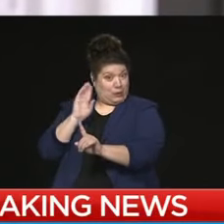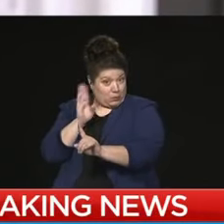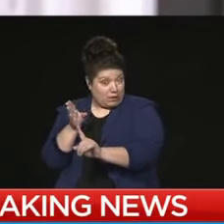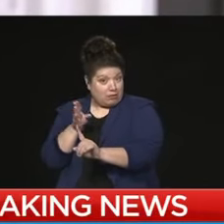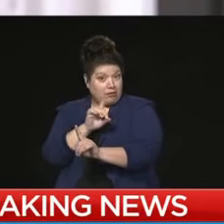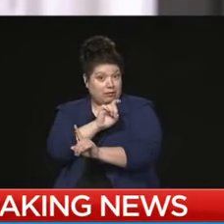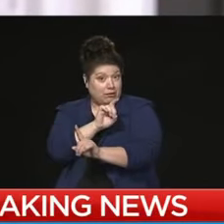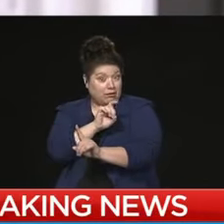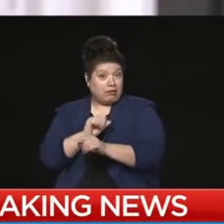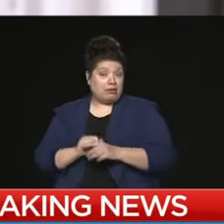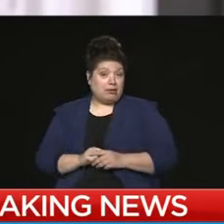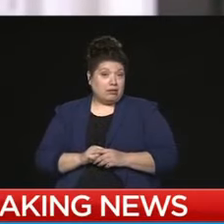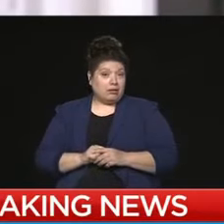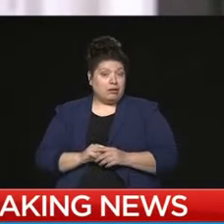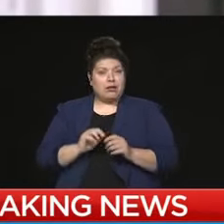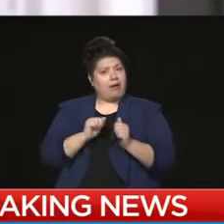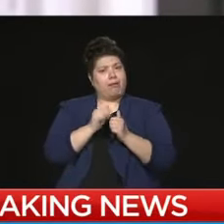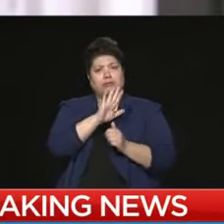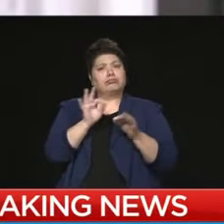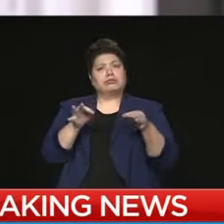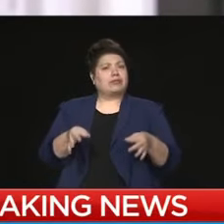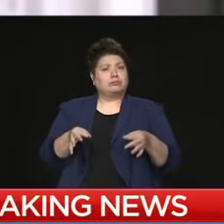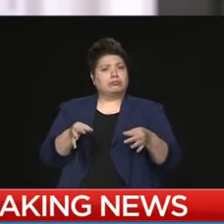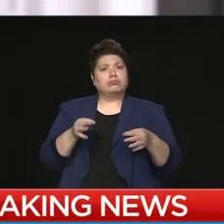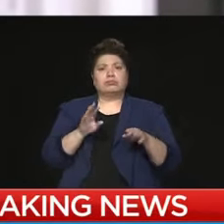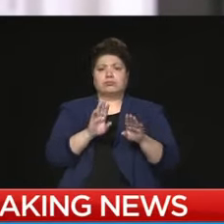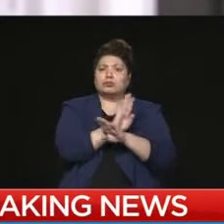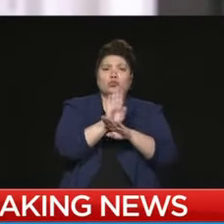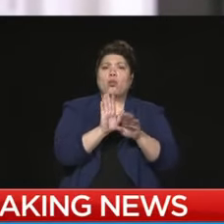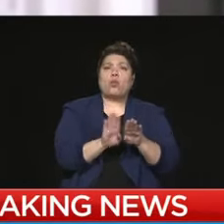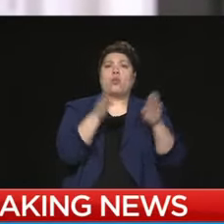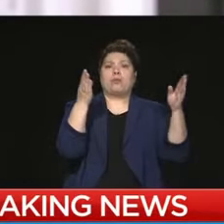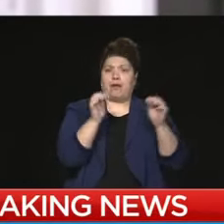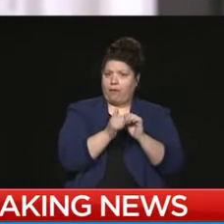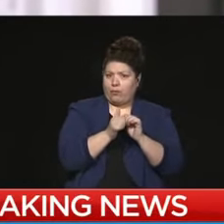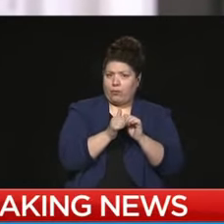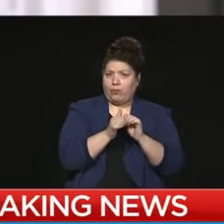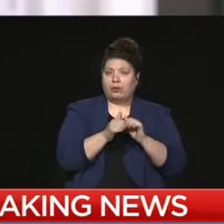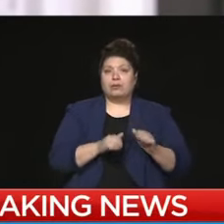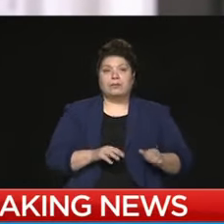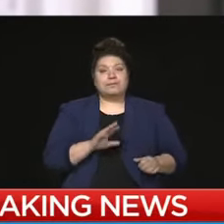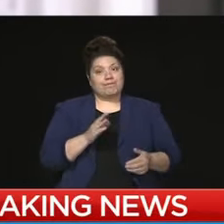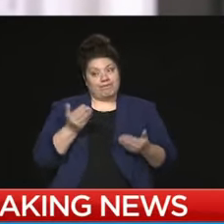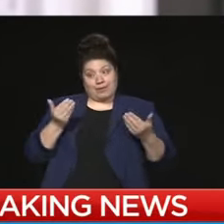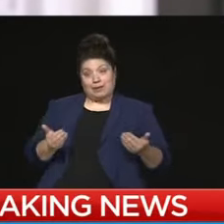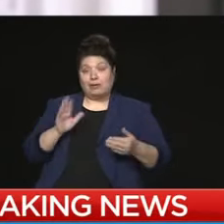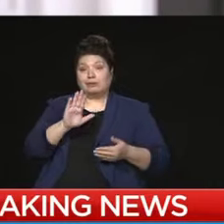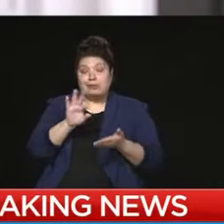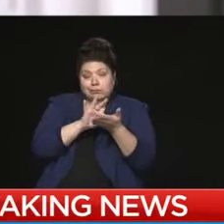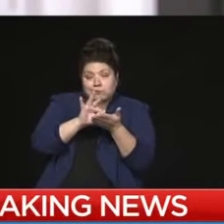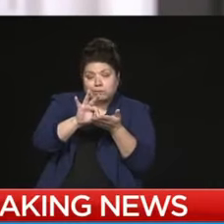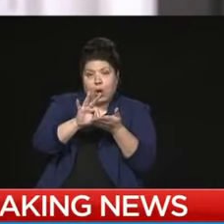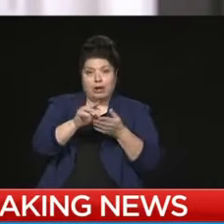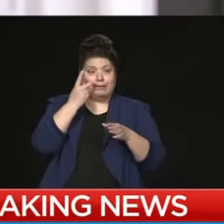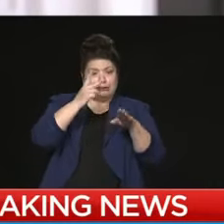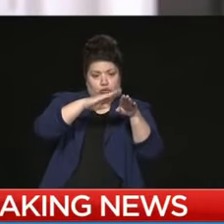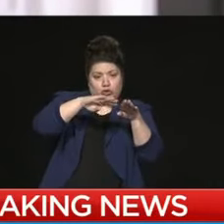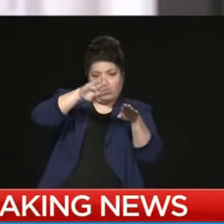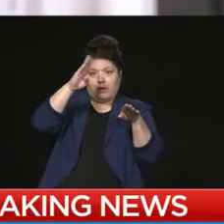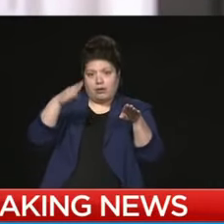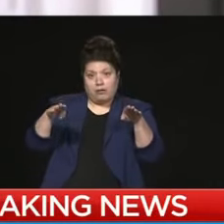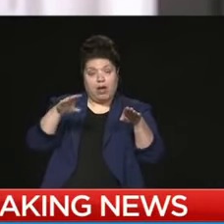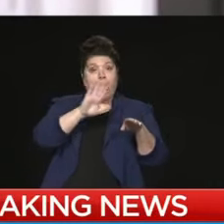metrics-based approach to making that decision, I guess? I think looking at where we are on the curve, the number of new cases, the decline